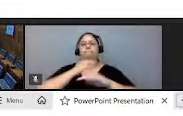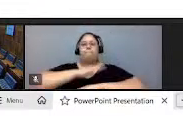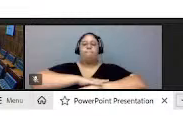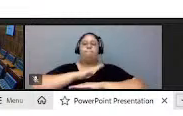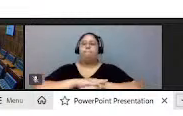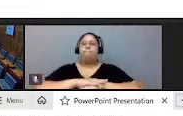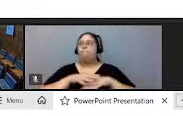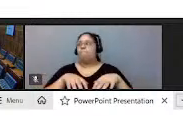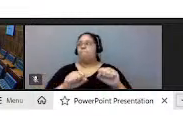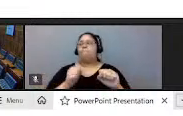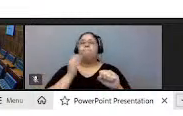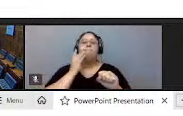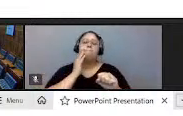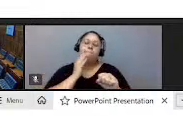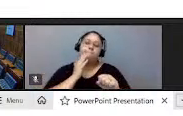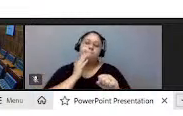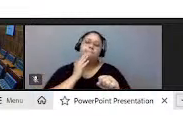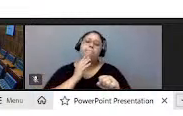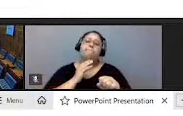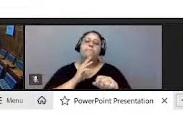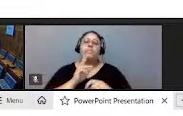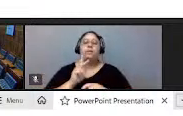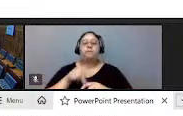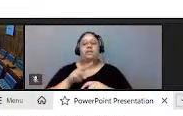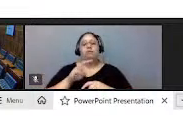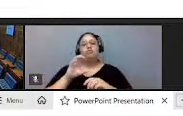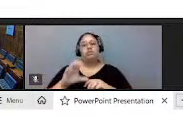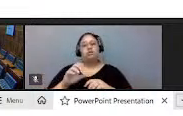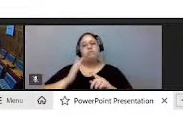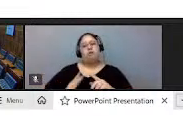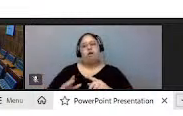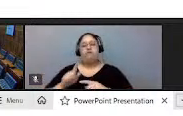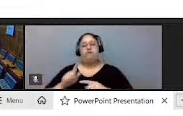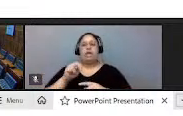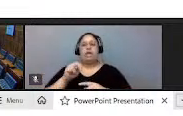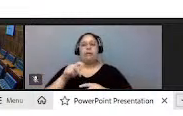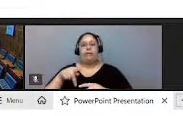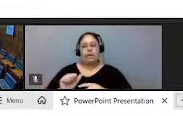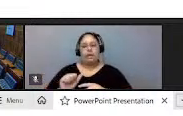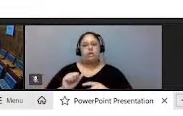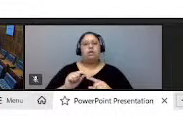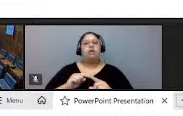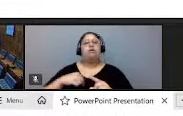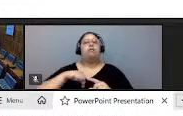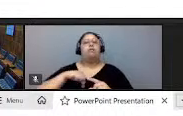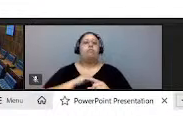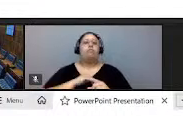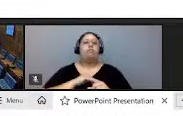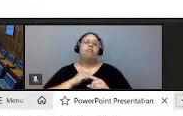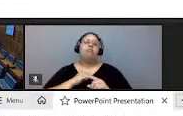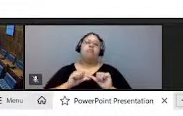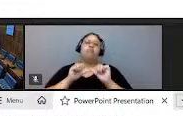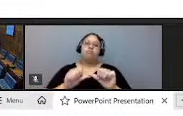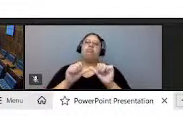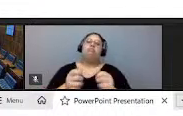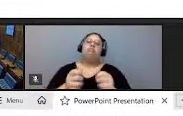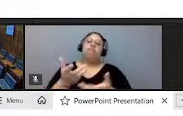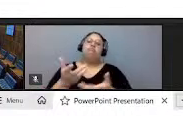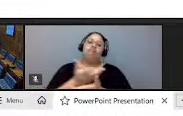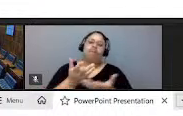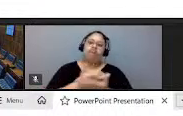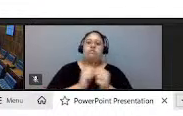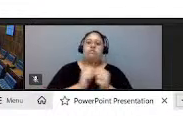was undertaken uh by PWC on behalf of tnpa and we have had extensive engagements with all our